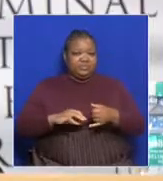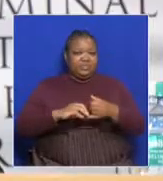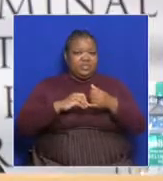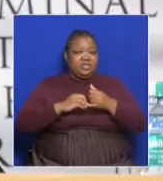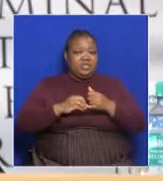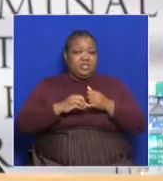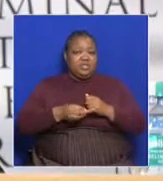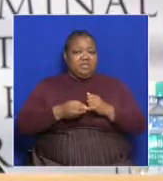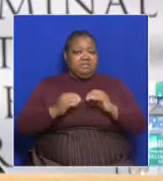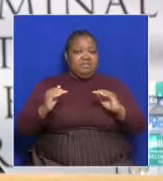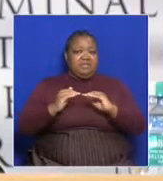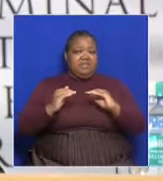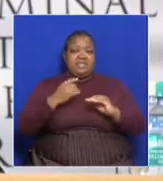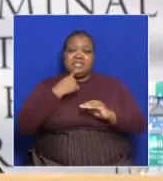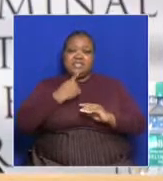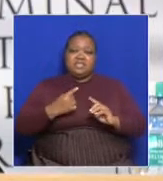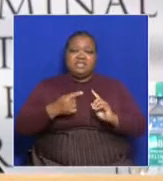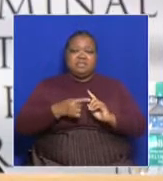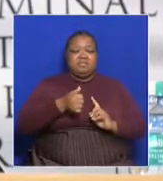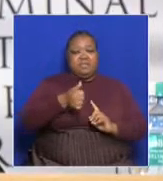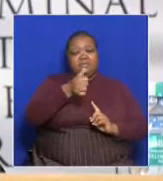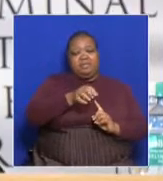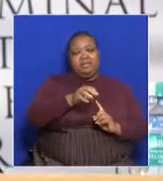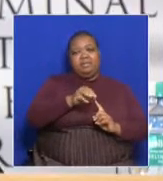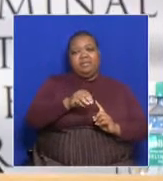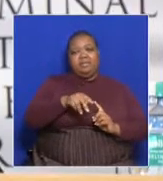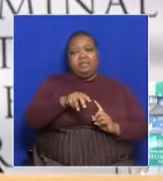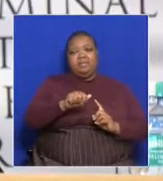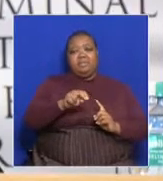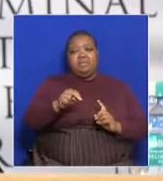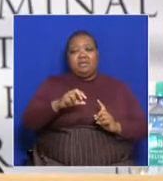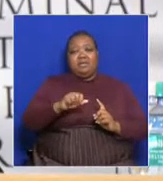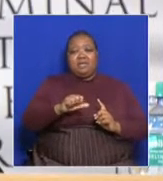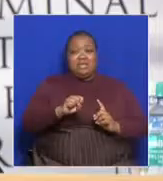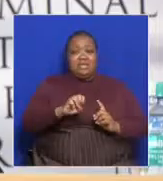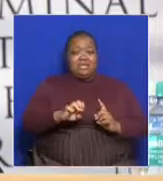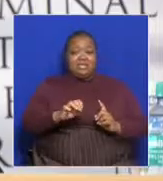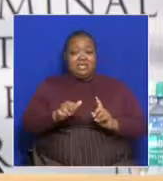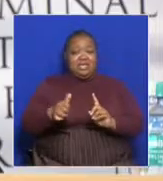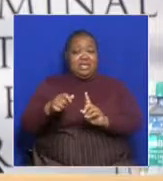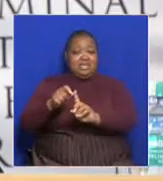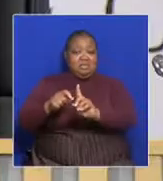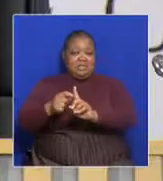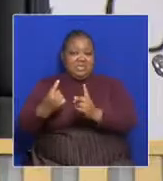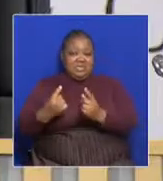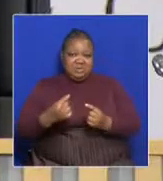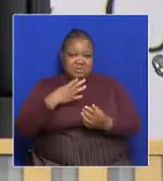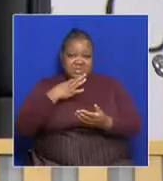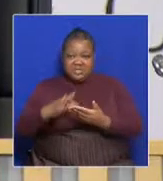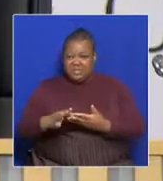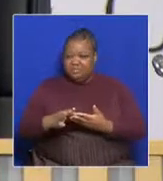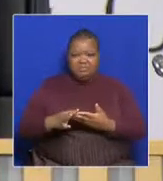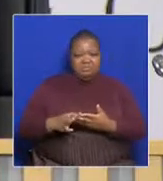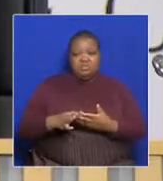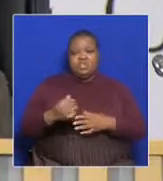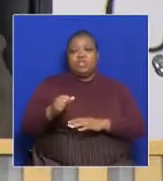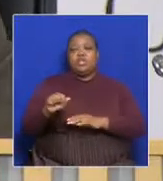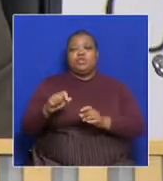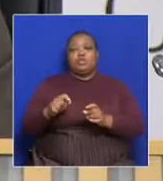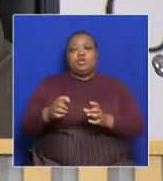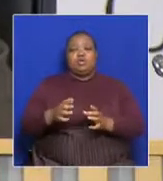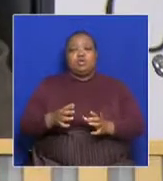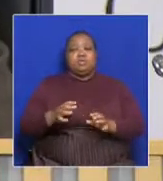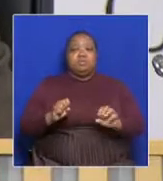was by Warrant Officer Mpangase. I'm not going to suggest somebody did it behind his back. No, Commissioner, Okay. maybe I need to enlighten you on the You process. keep elevating